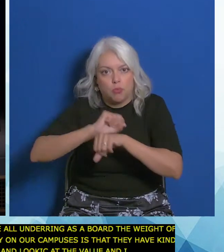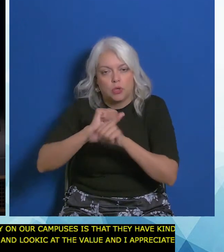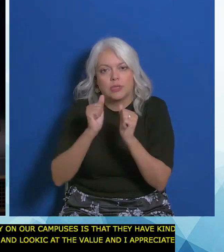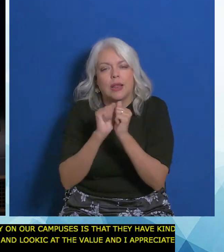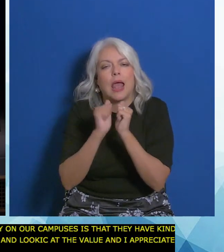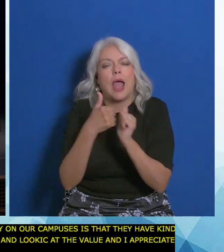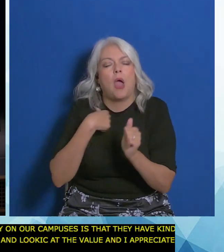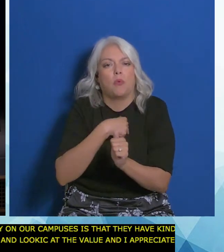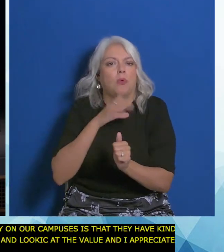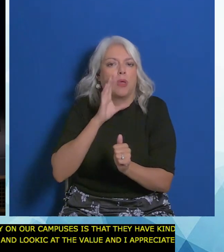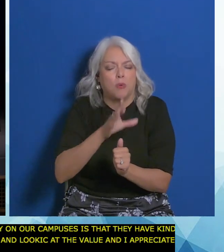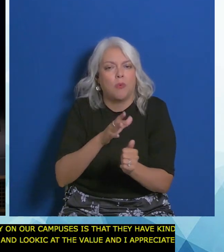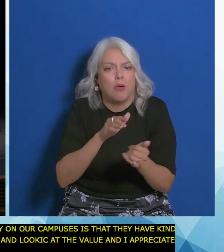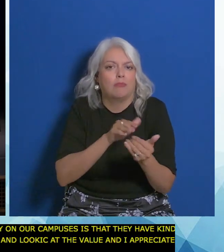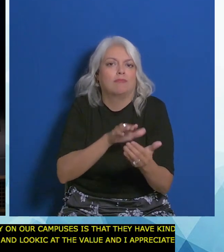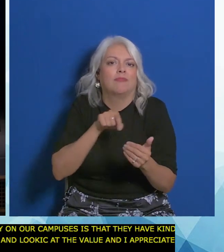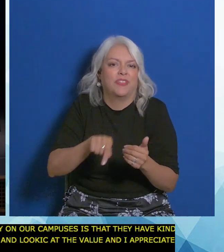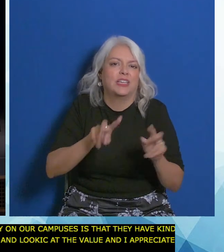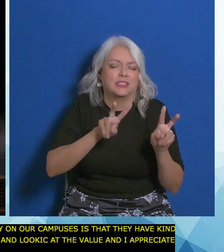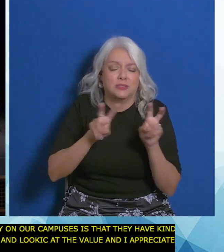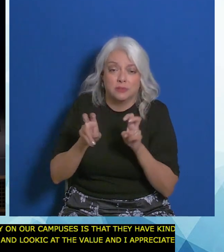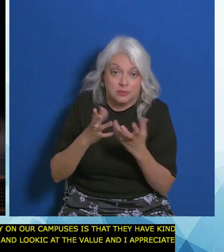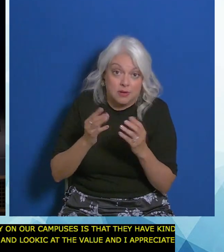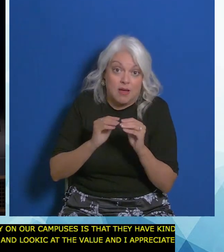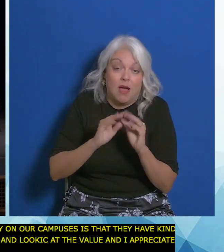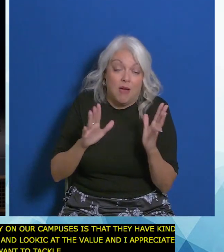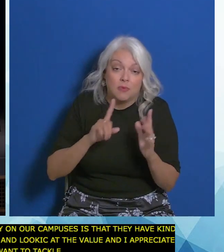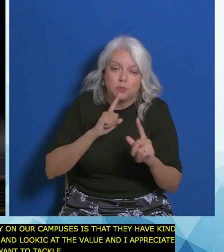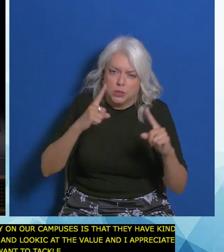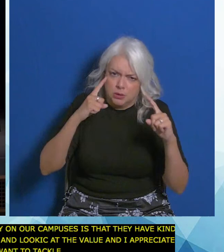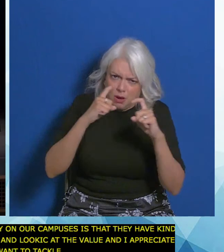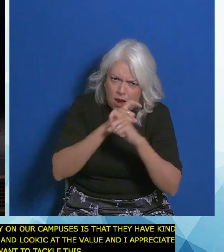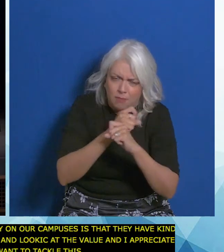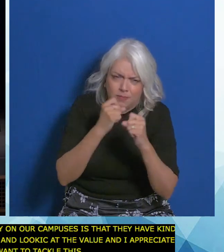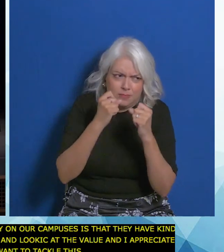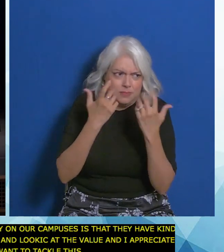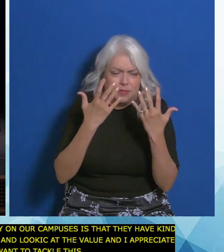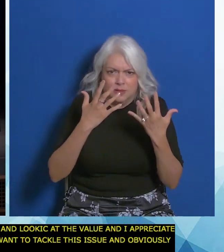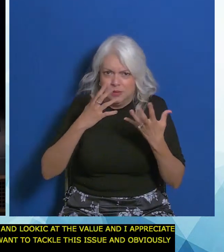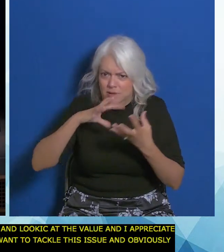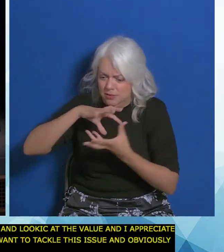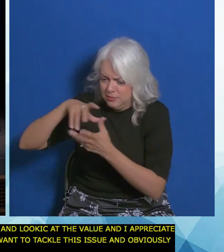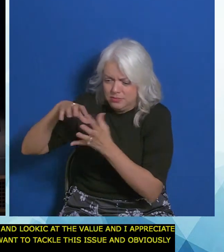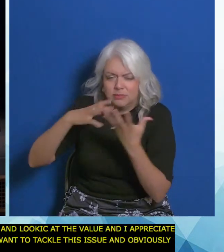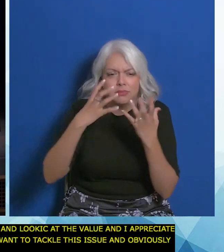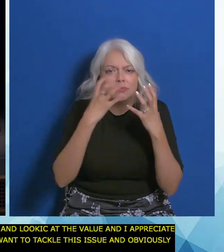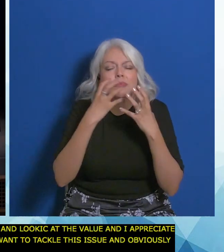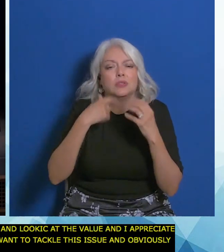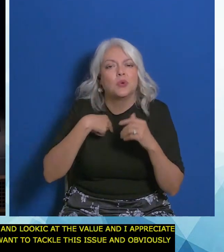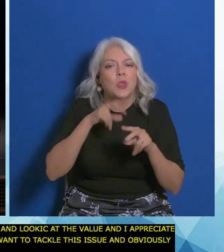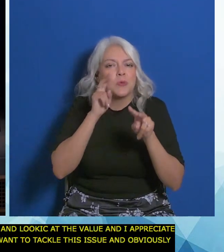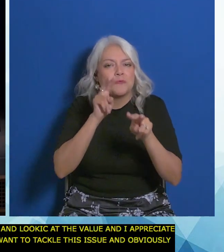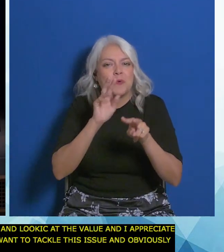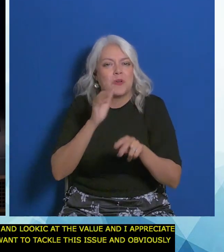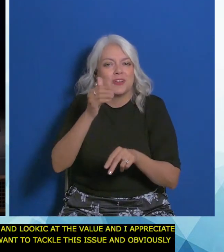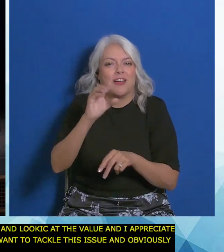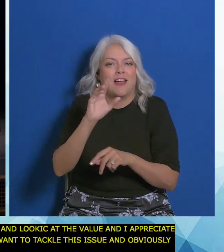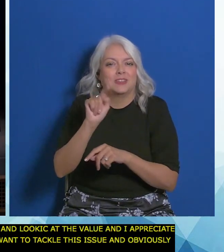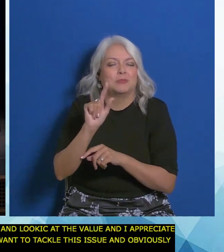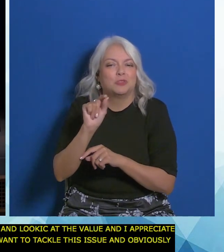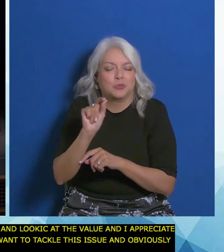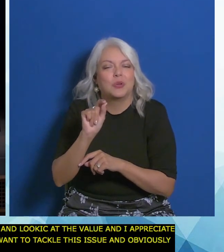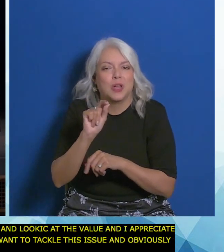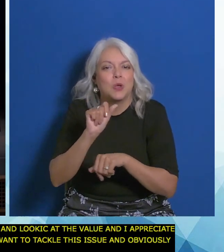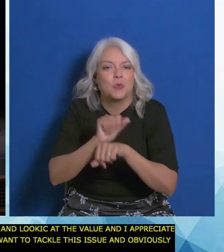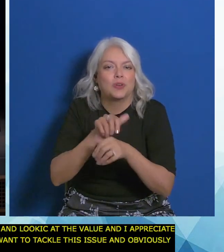to tackle this issue. Obviously, it's very complex and multi-layered. I'm looking forward to the work study session on the